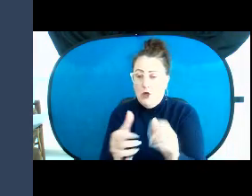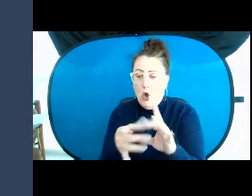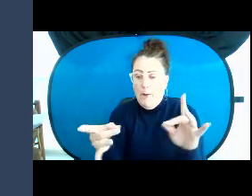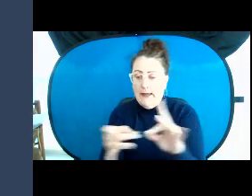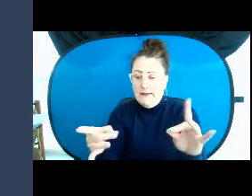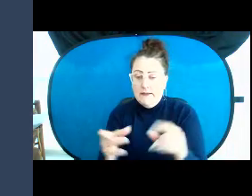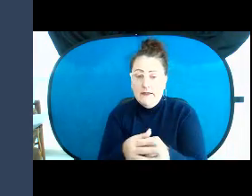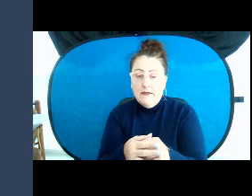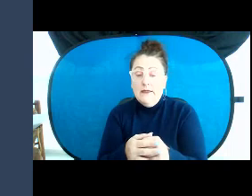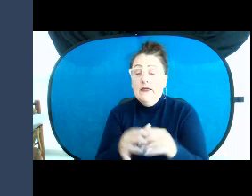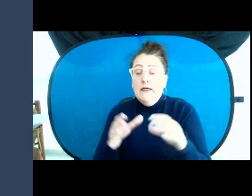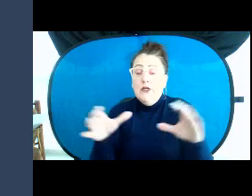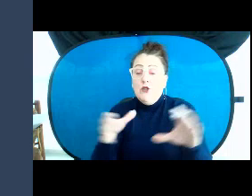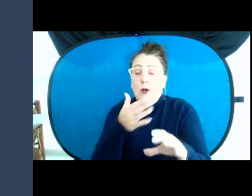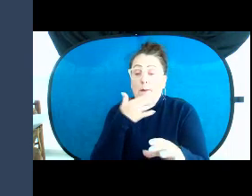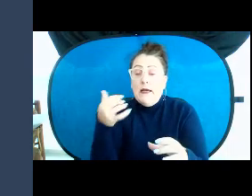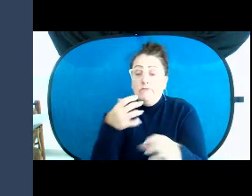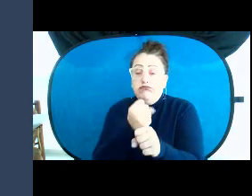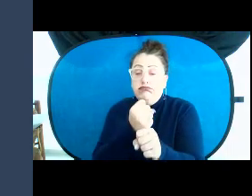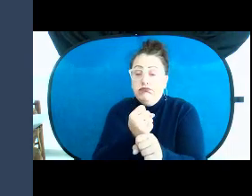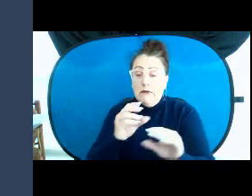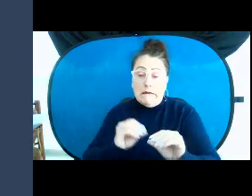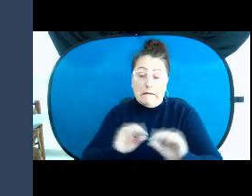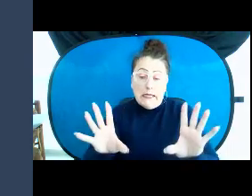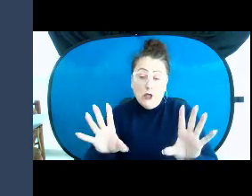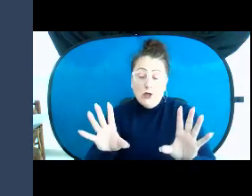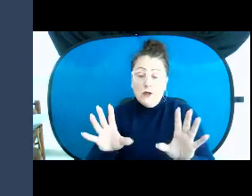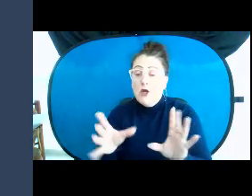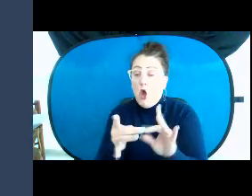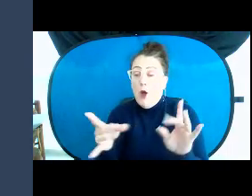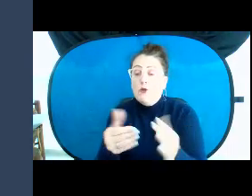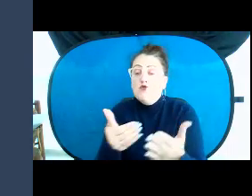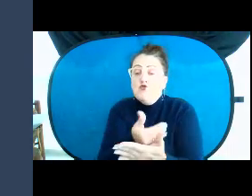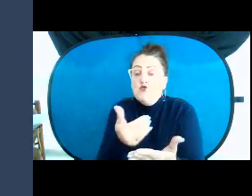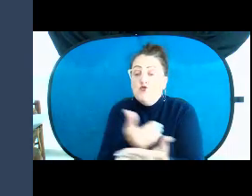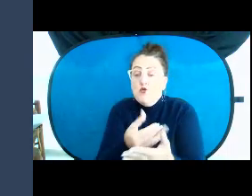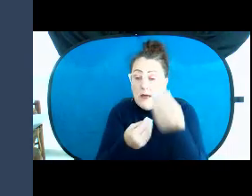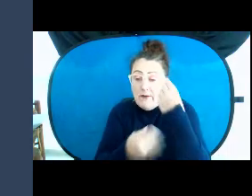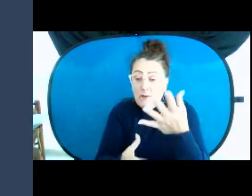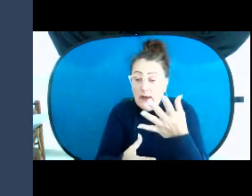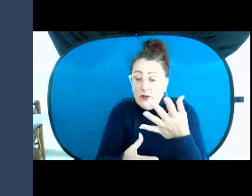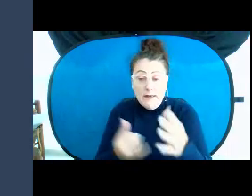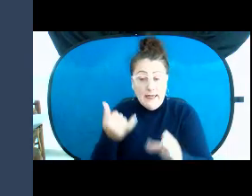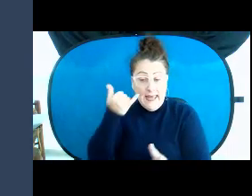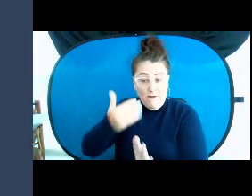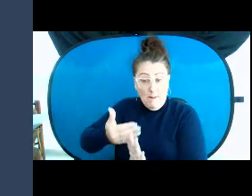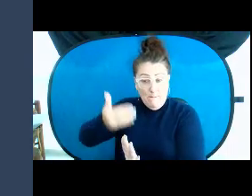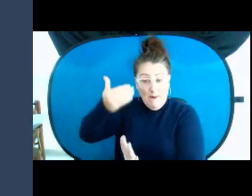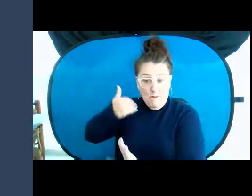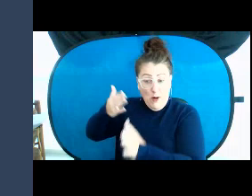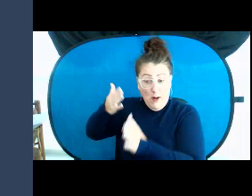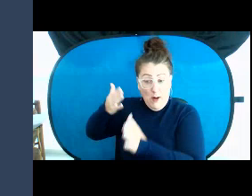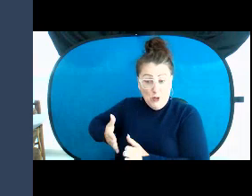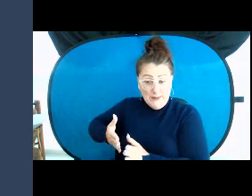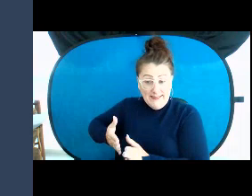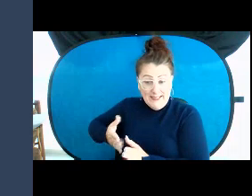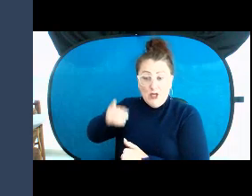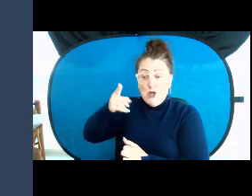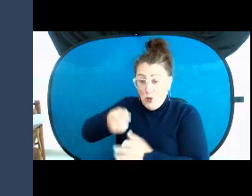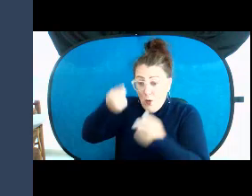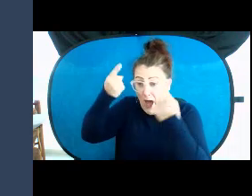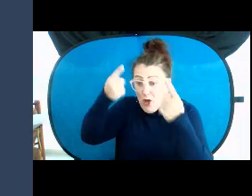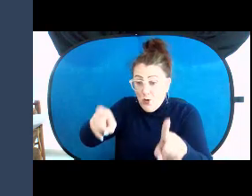Please do your best to be concise. Be sure that your comments add new information. If you agree with the comments of a previous speaker, simply make that statement. Remember to